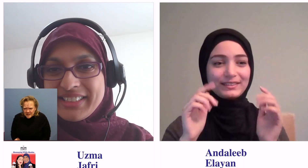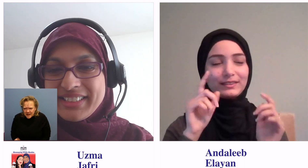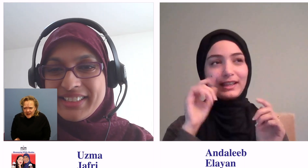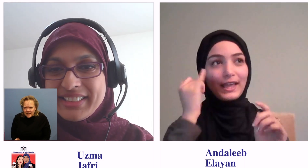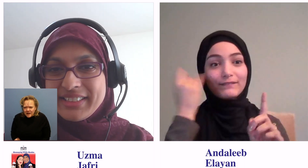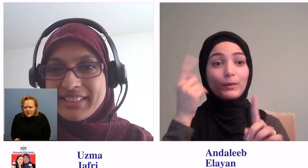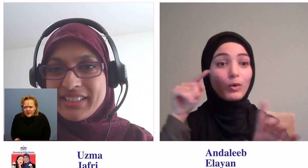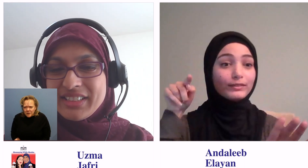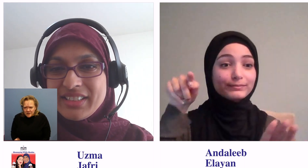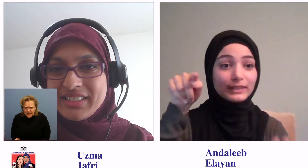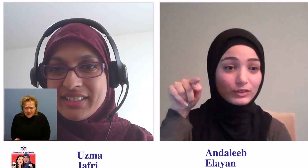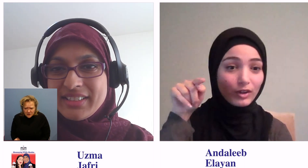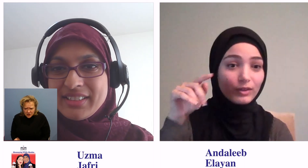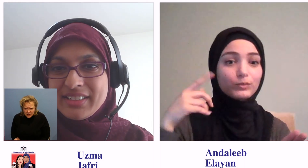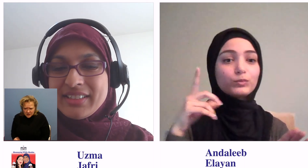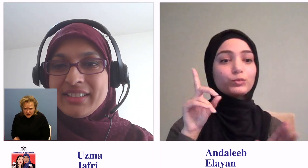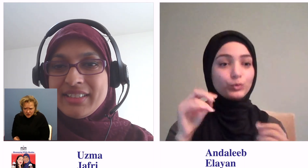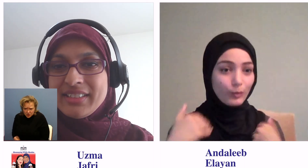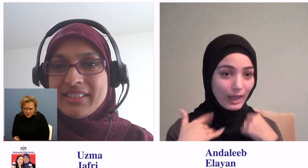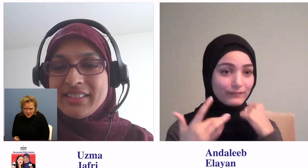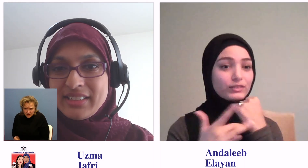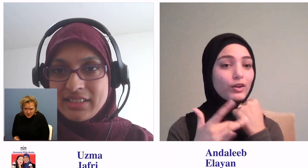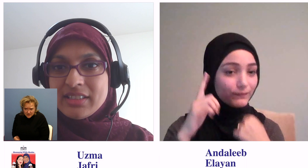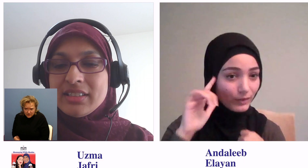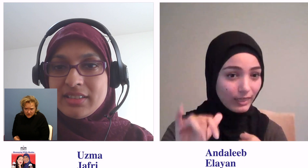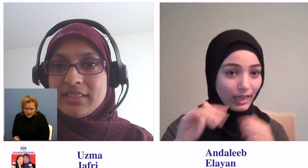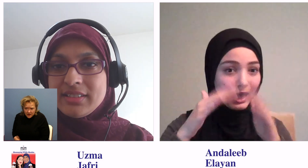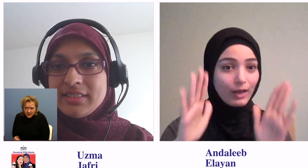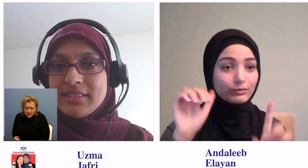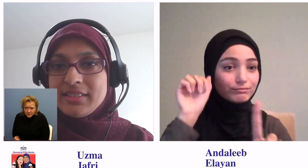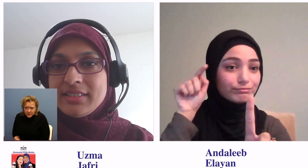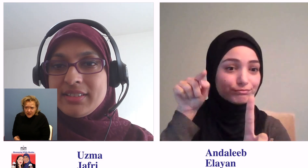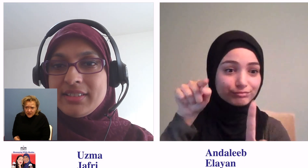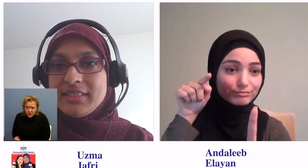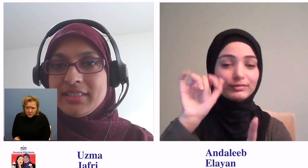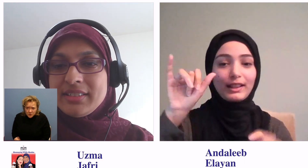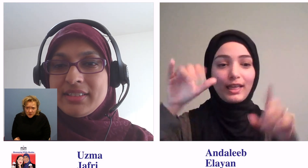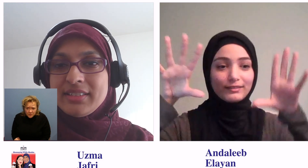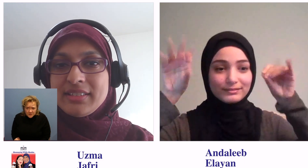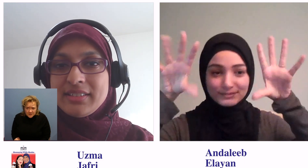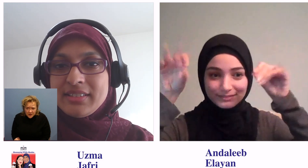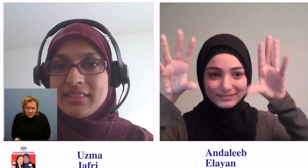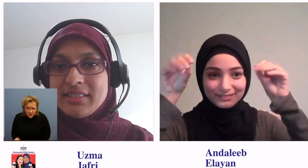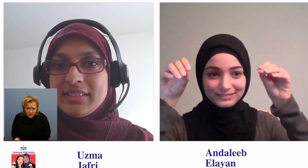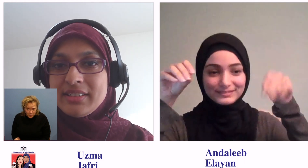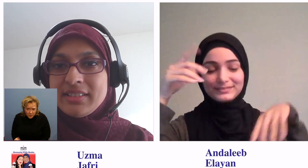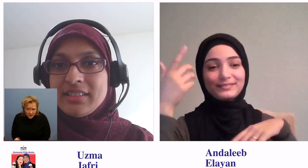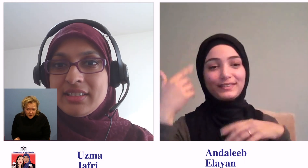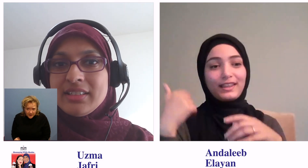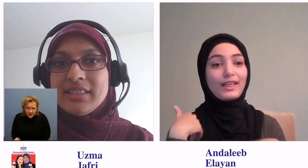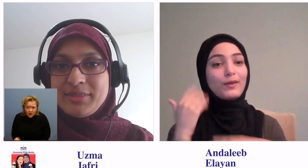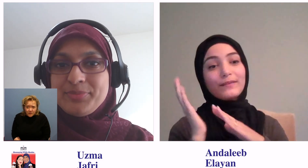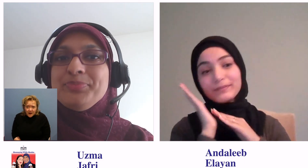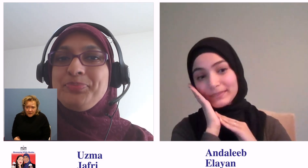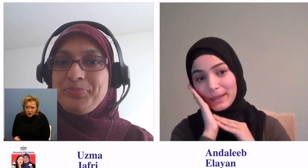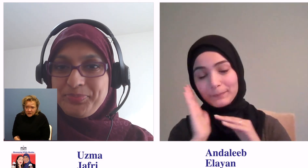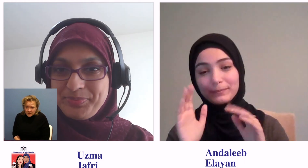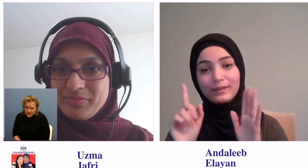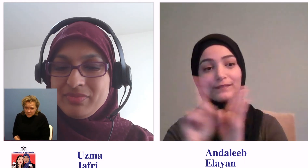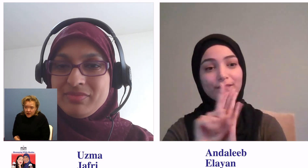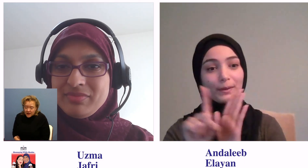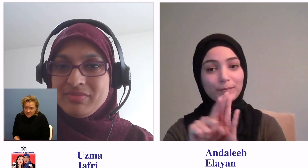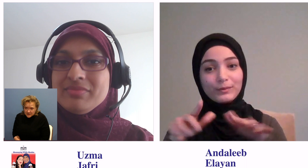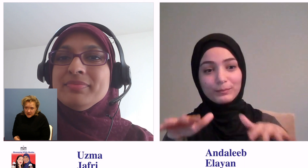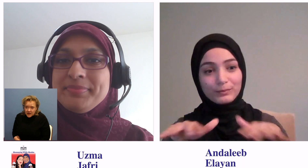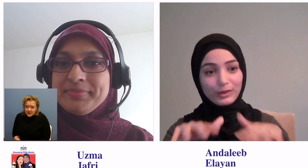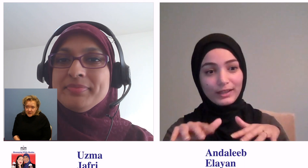I was just going to say another thing about technology in terms of just everyday life. If you come to a deaf person's house and ring the doorbell, they often have it hooked